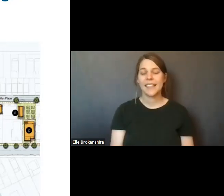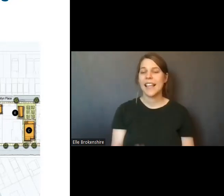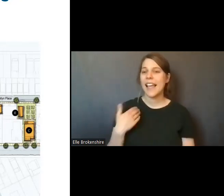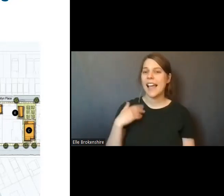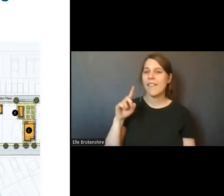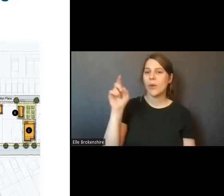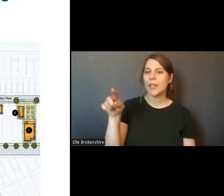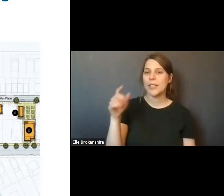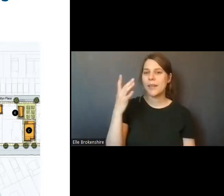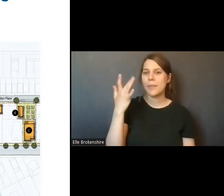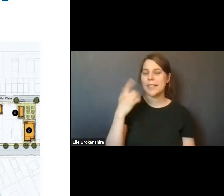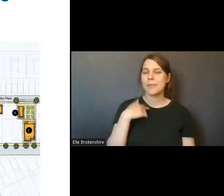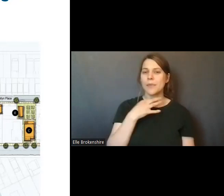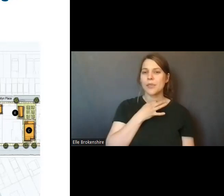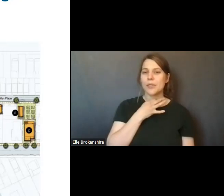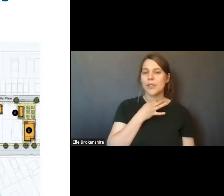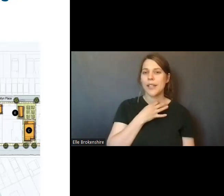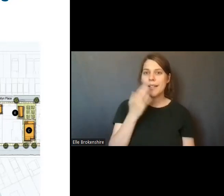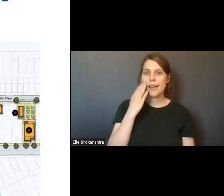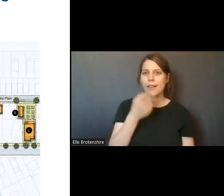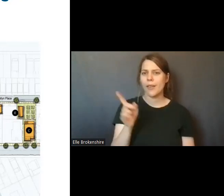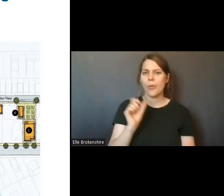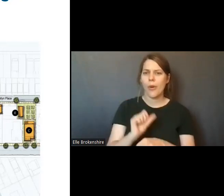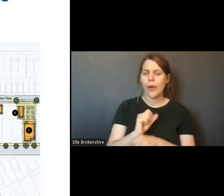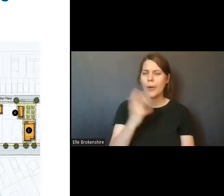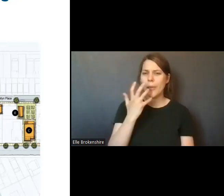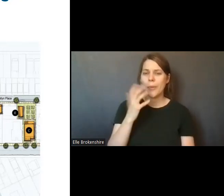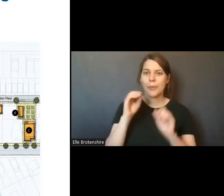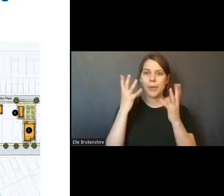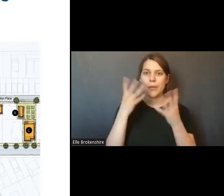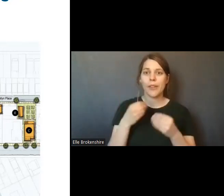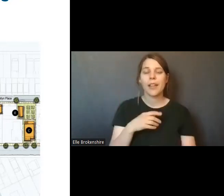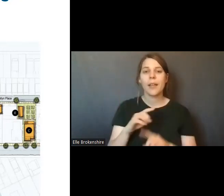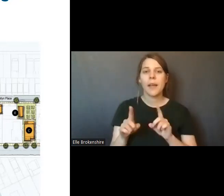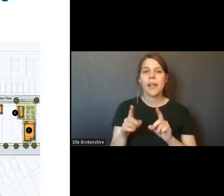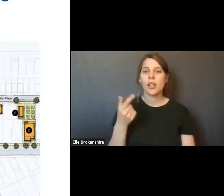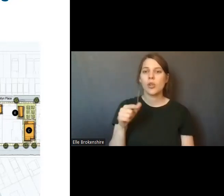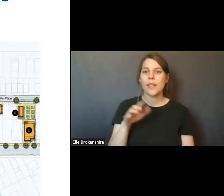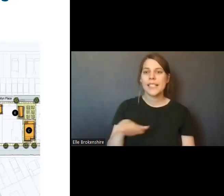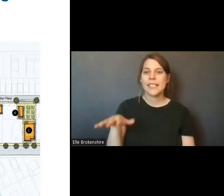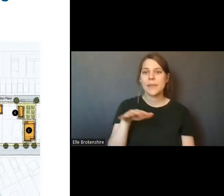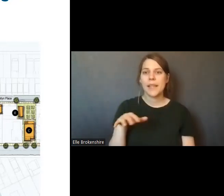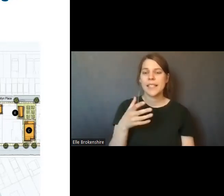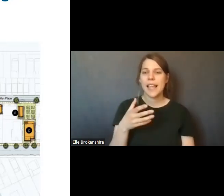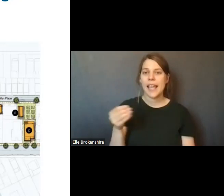just because I'm curious, and I know that you all do great work over there. The green space and the